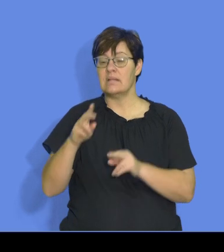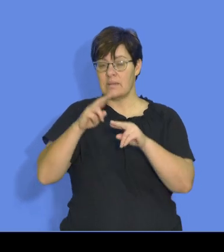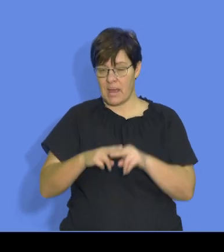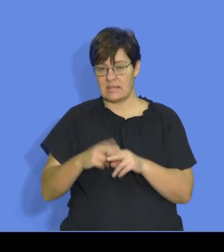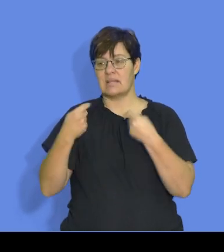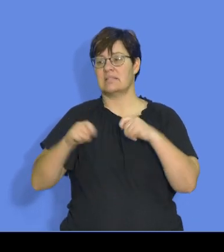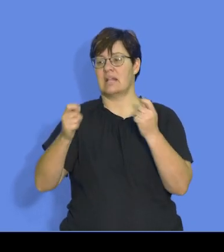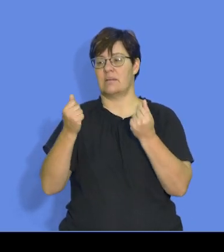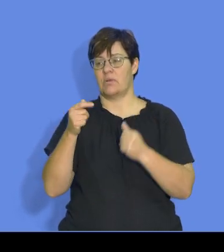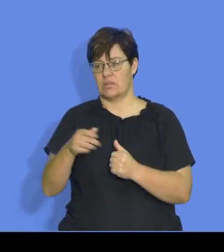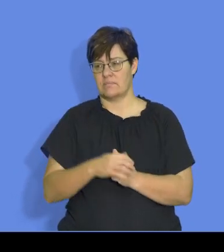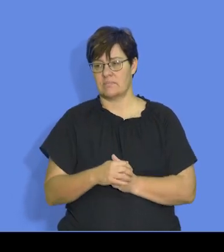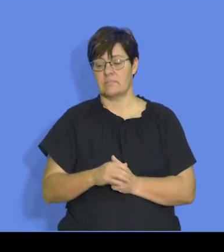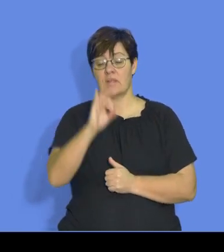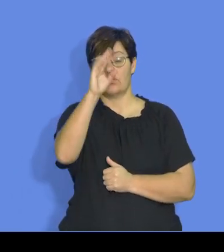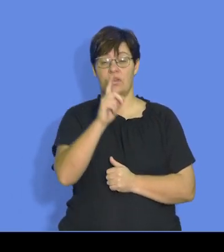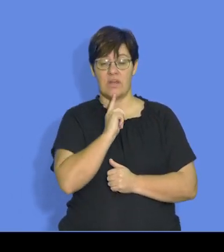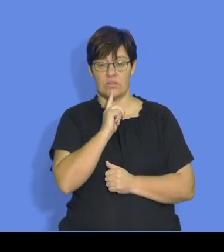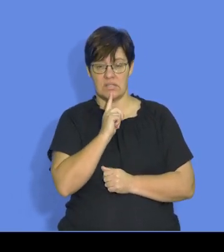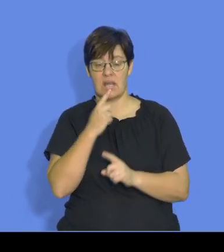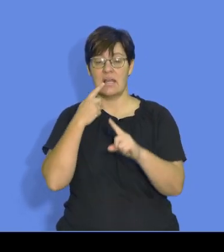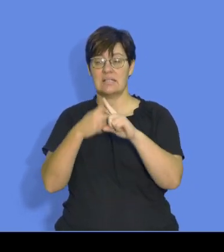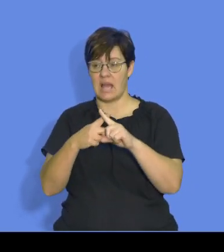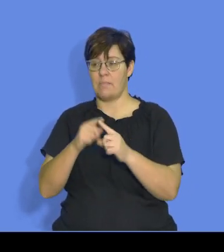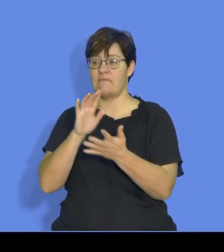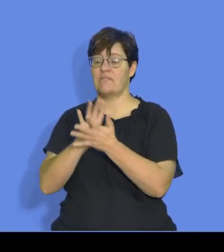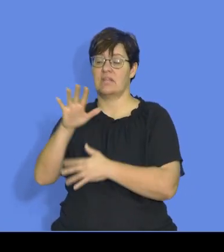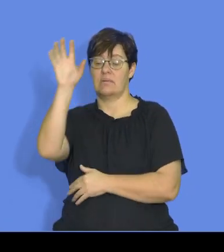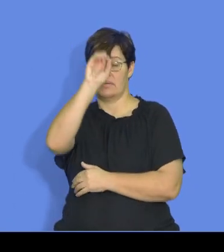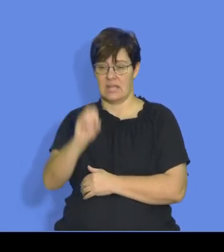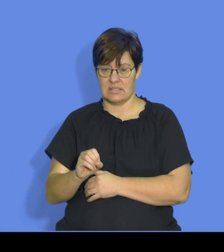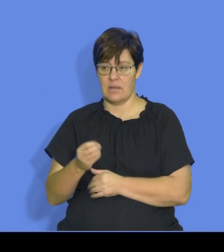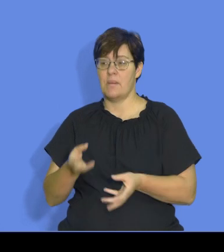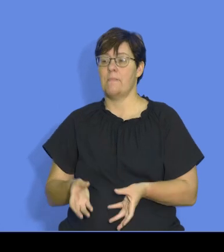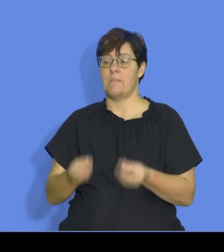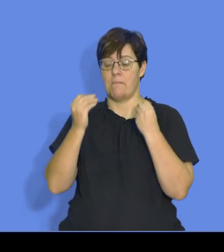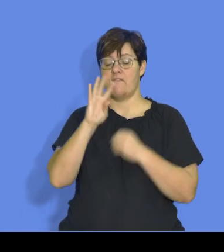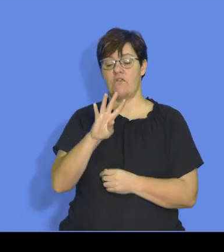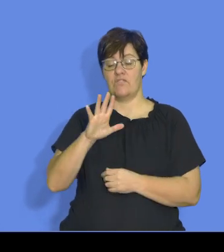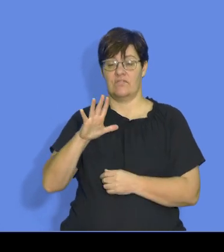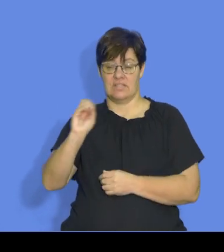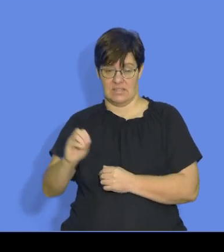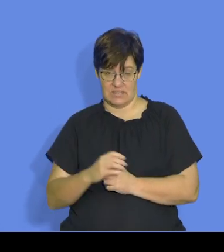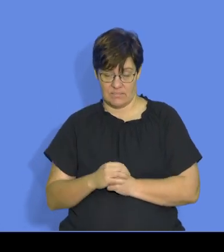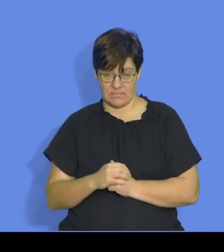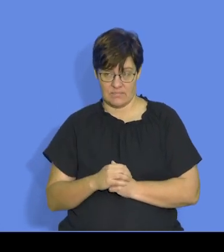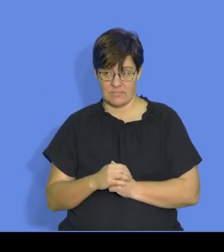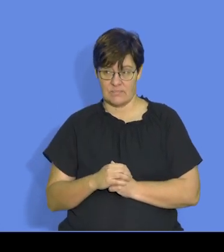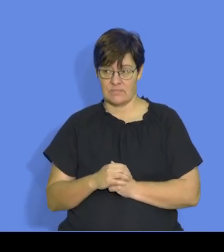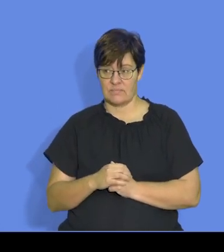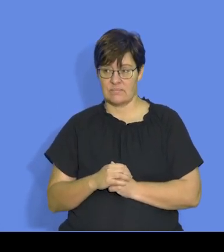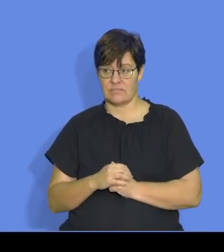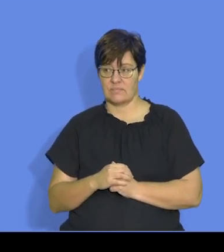Watch, there's your 3,000 times the 15%, which will give you your 450. So, on the 1,000